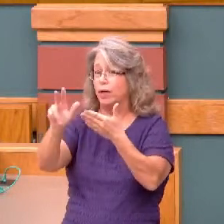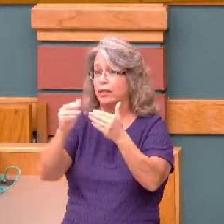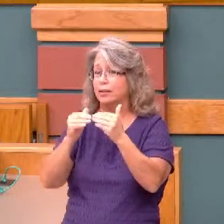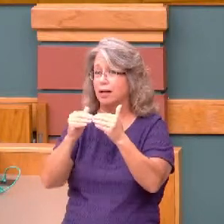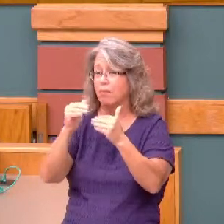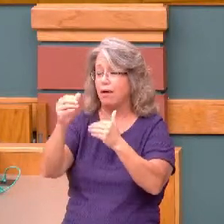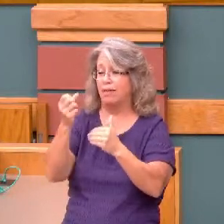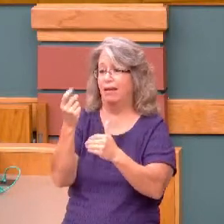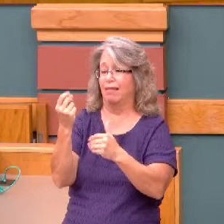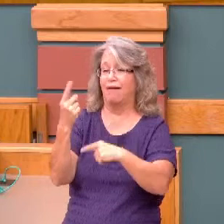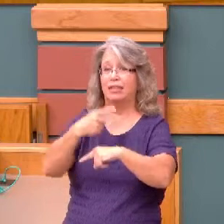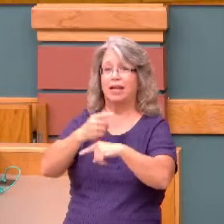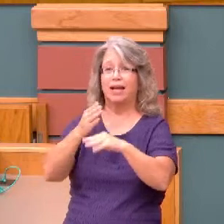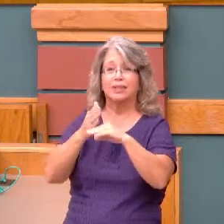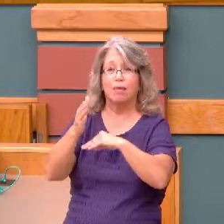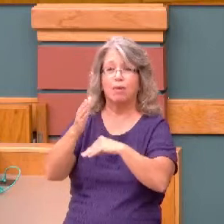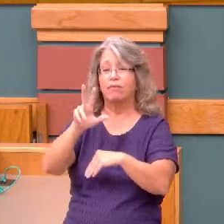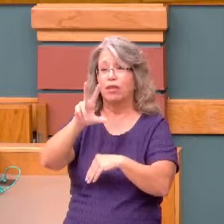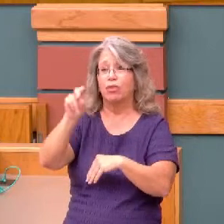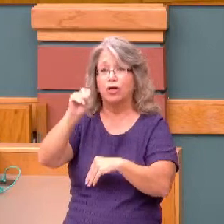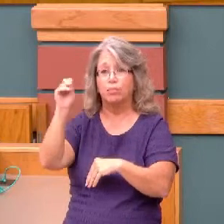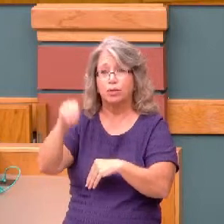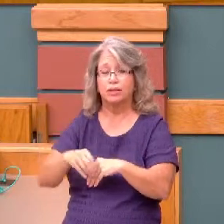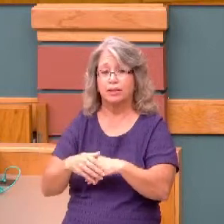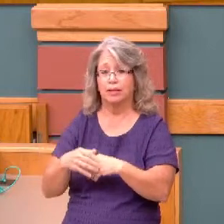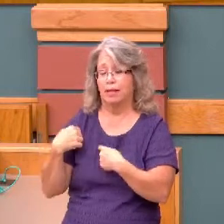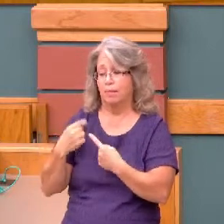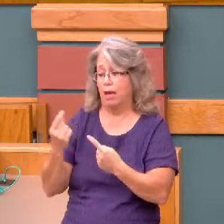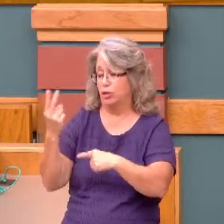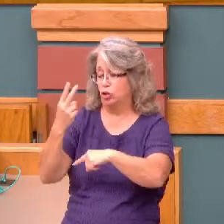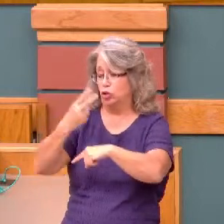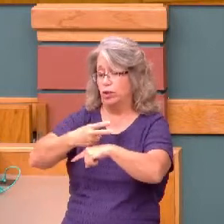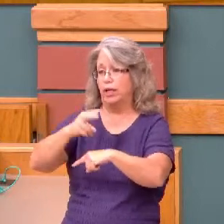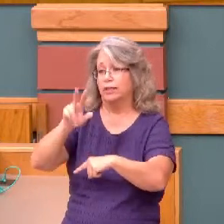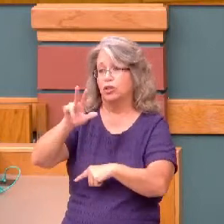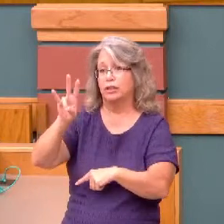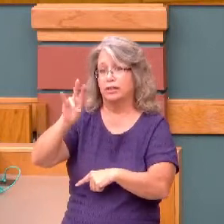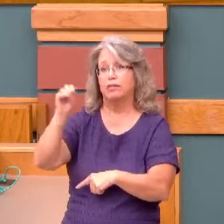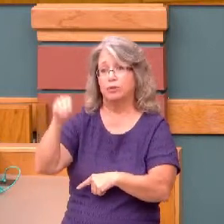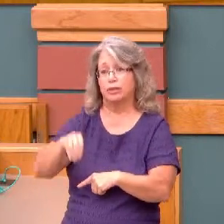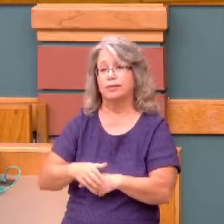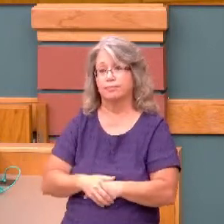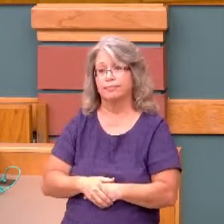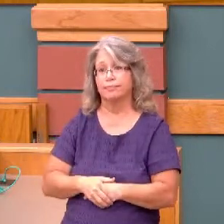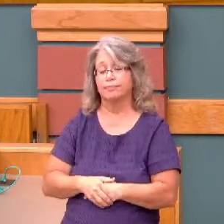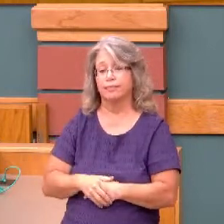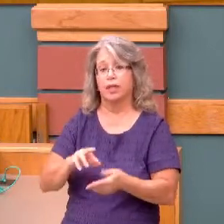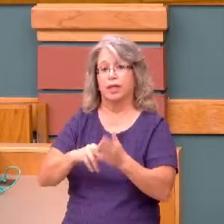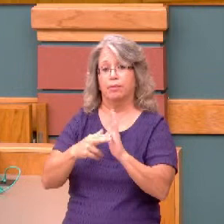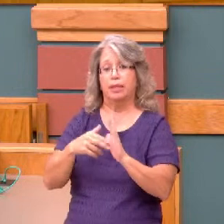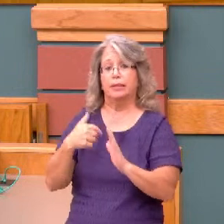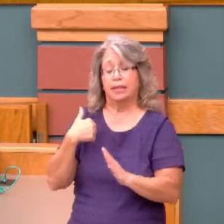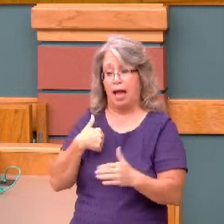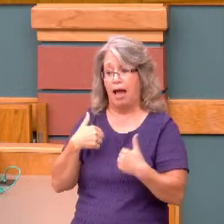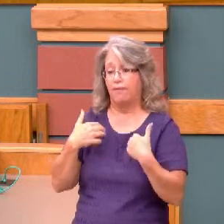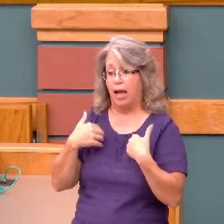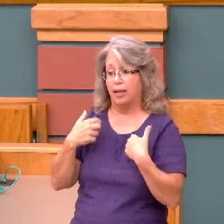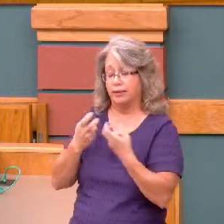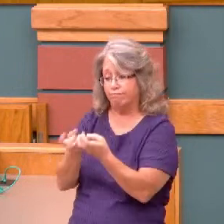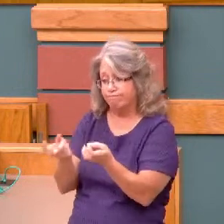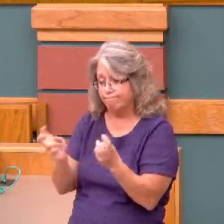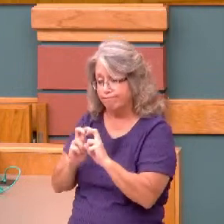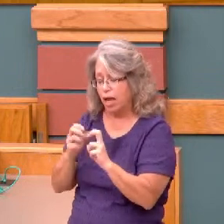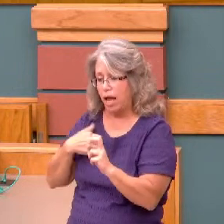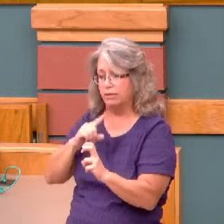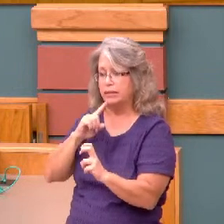above 30%, and the last 2 days at 37% have prompted me to have as many serious conversations as I